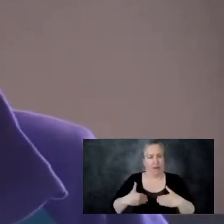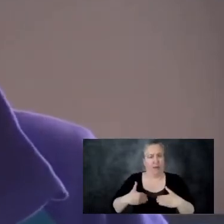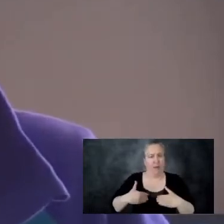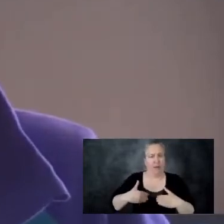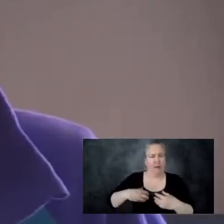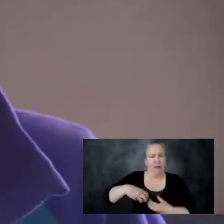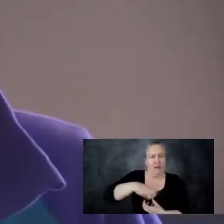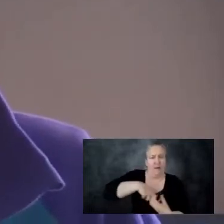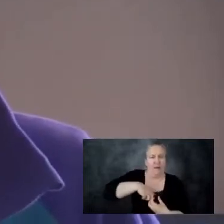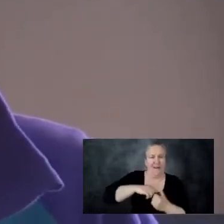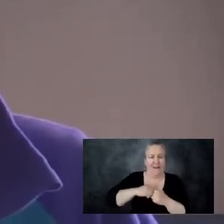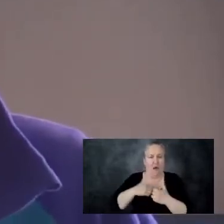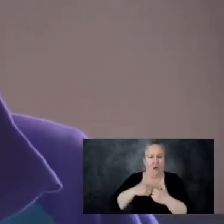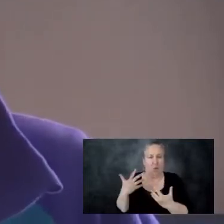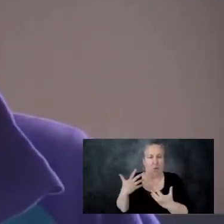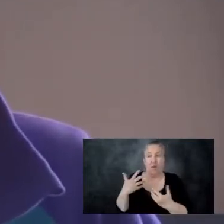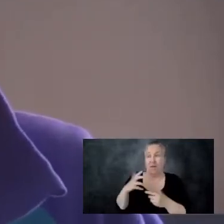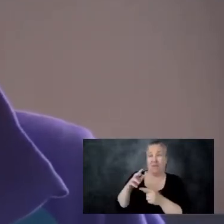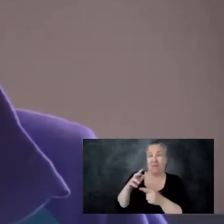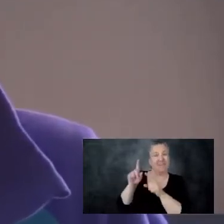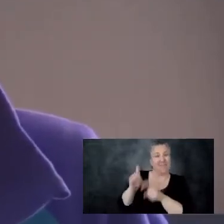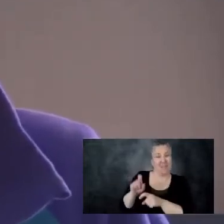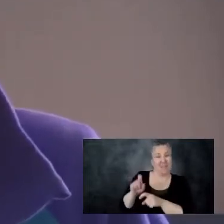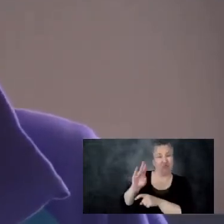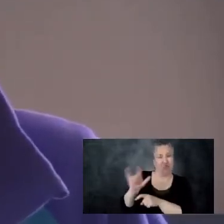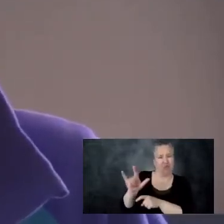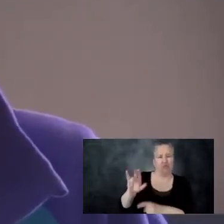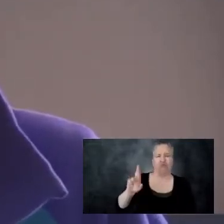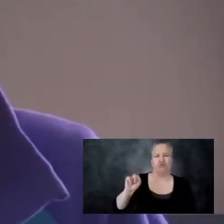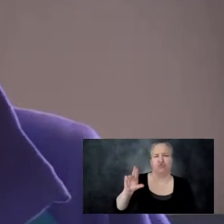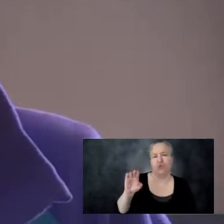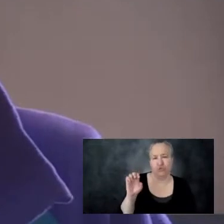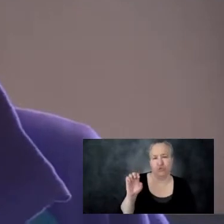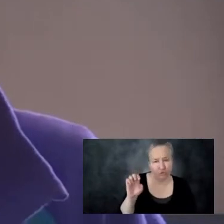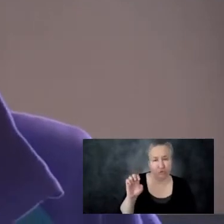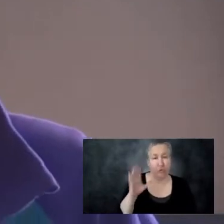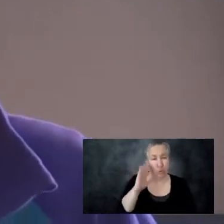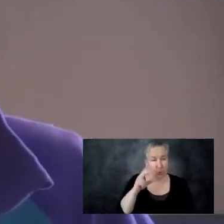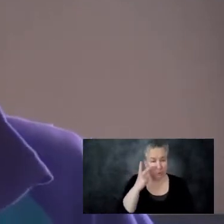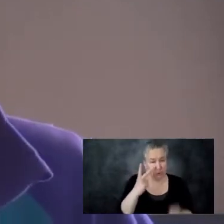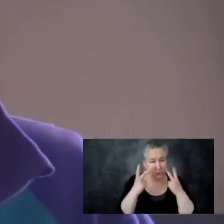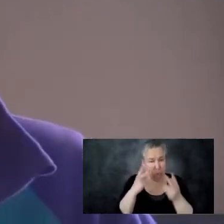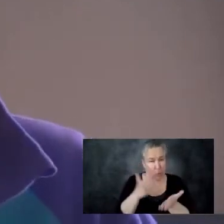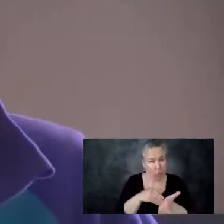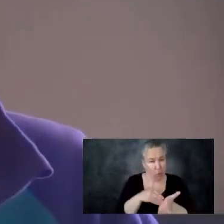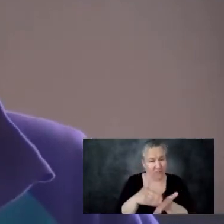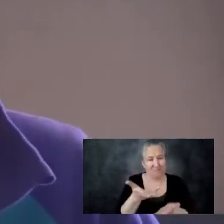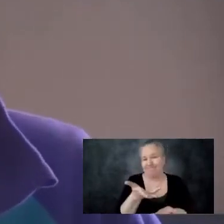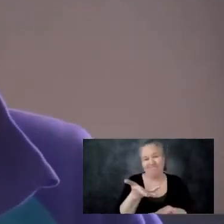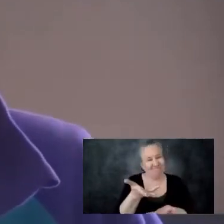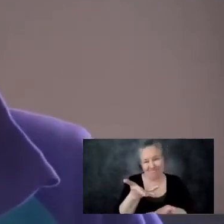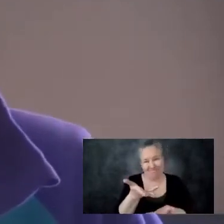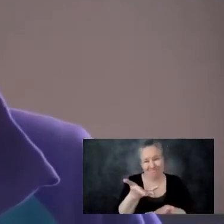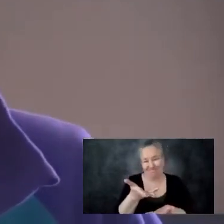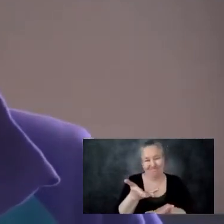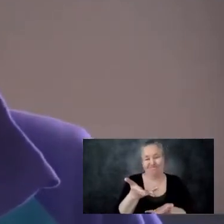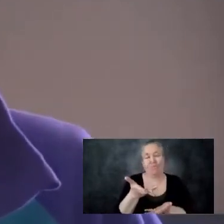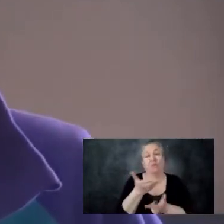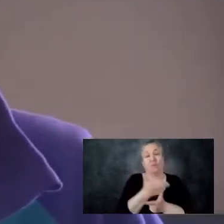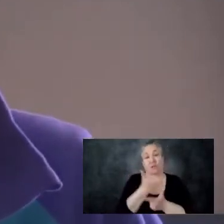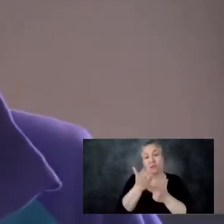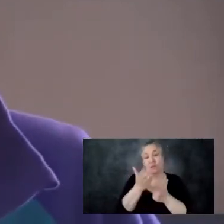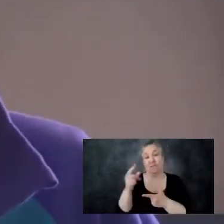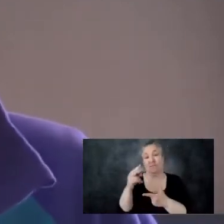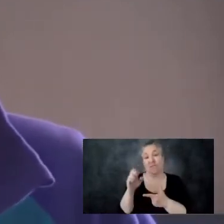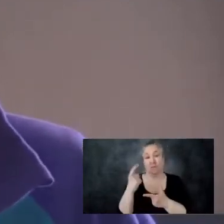relatively rare trial. I don't think you will be encountering it much. Phase 1 clinical trial is